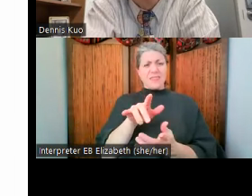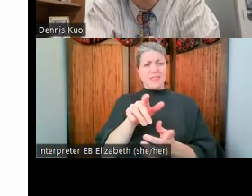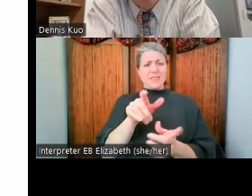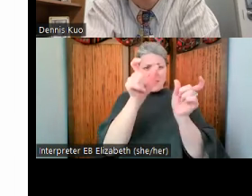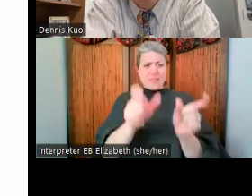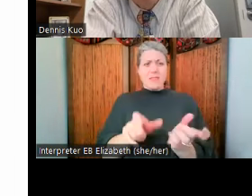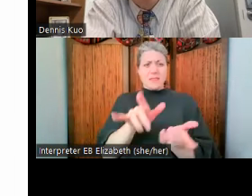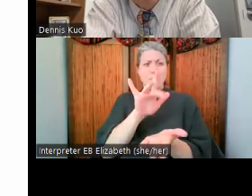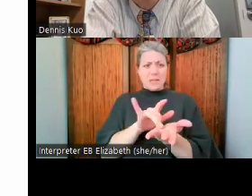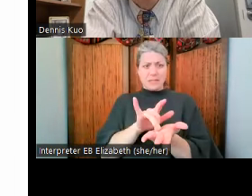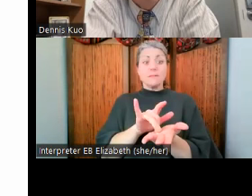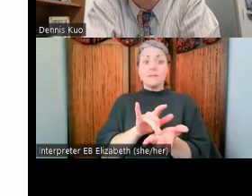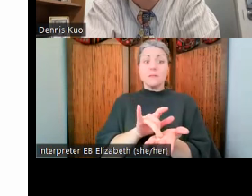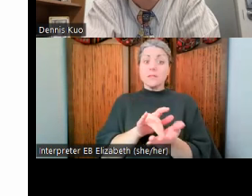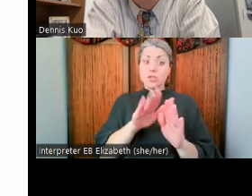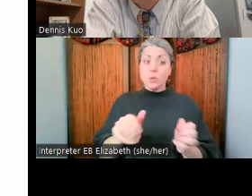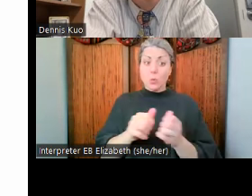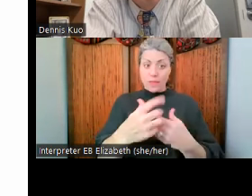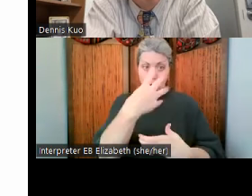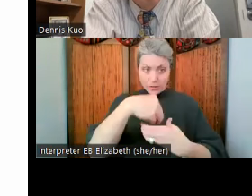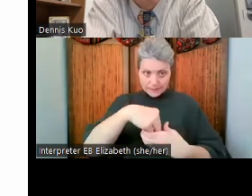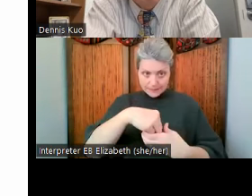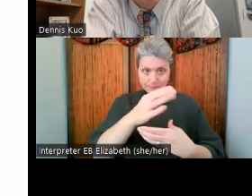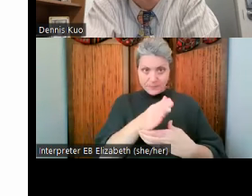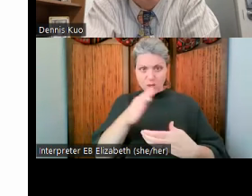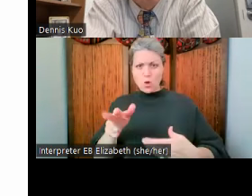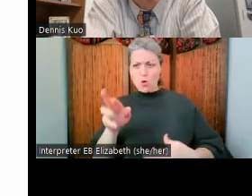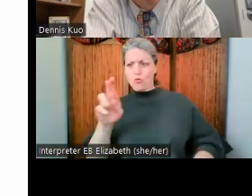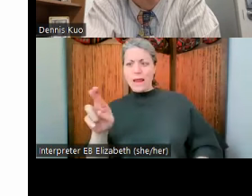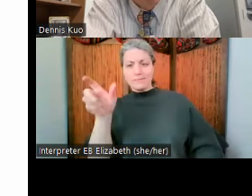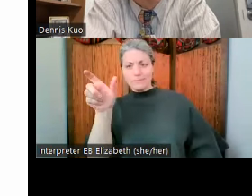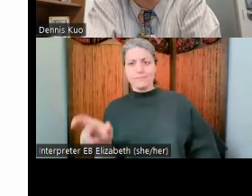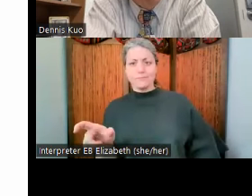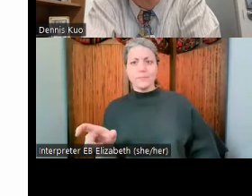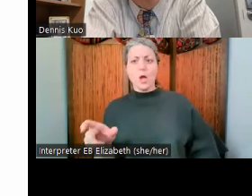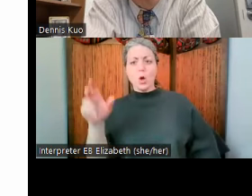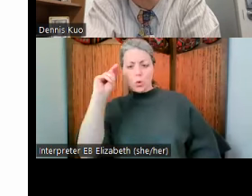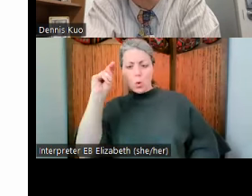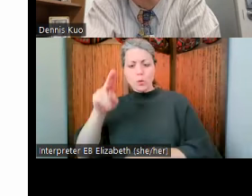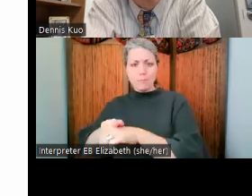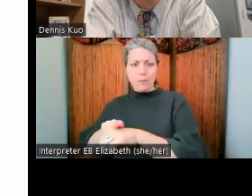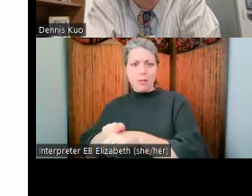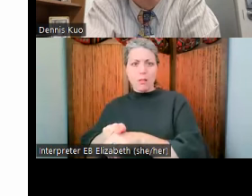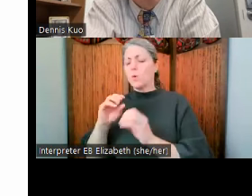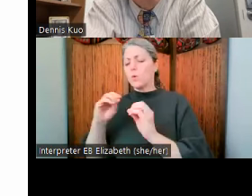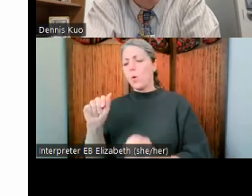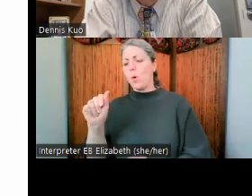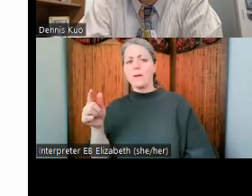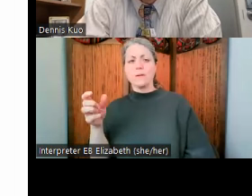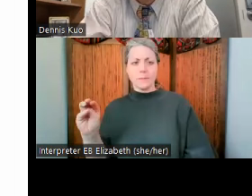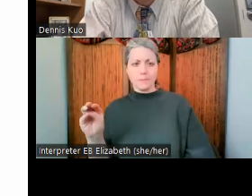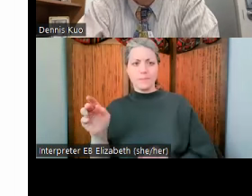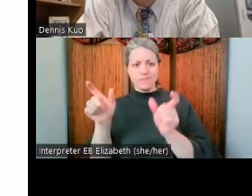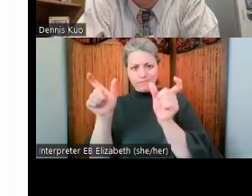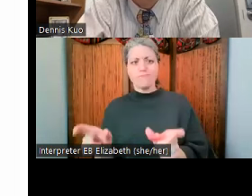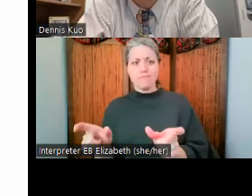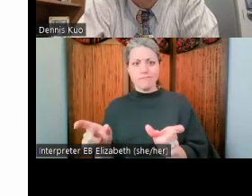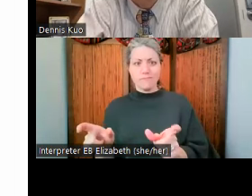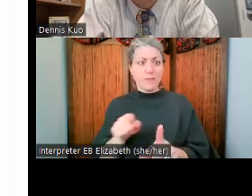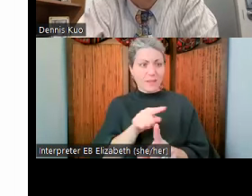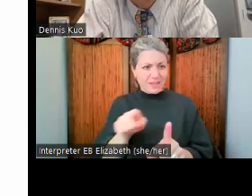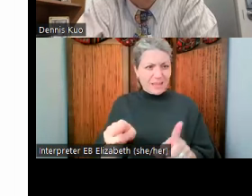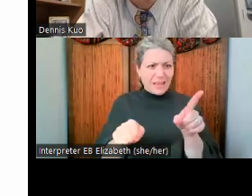On the right-hand column, you have children without autism. You'll see that more children who have autism, their caregivers report that they don't